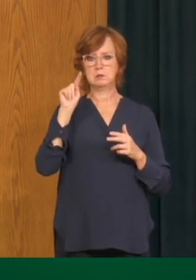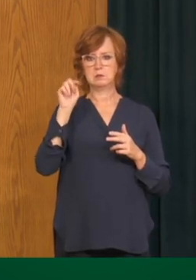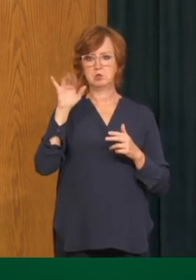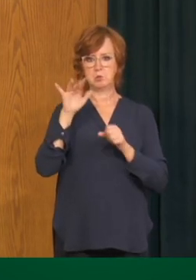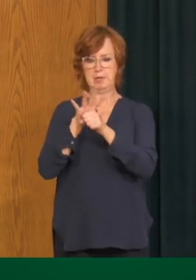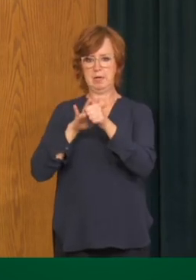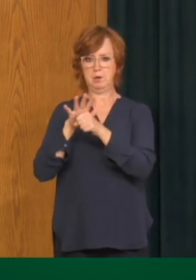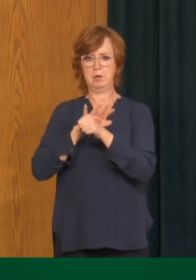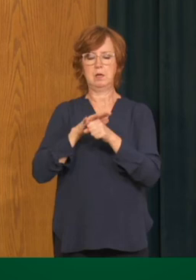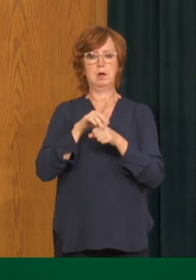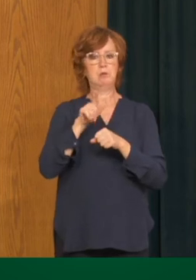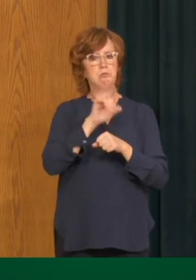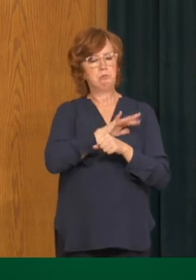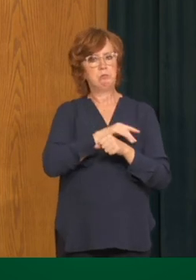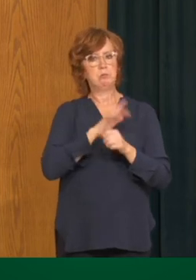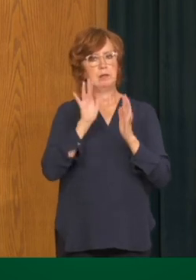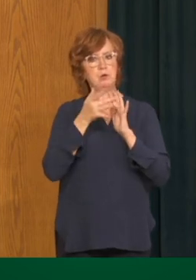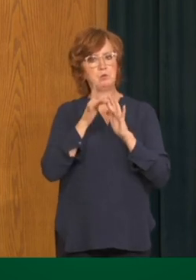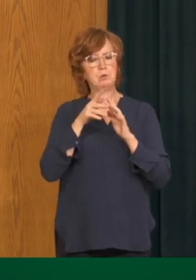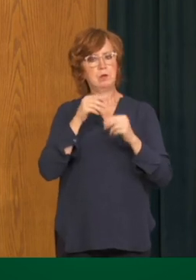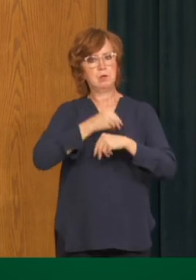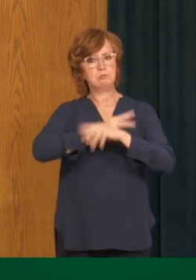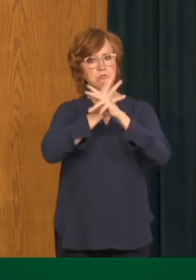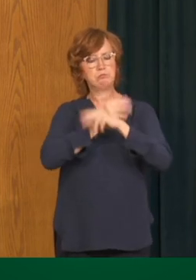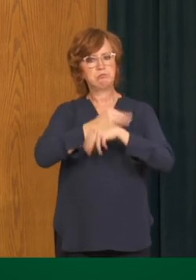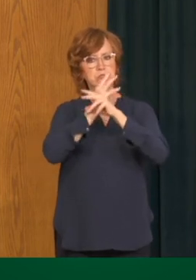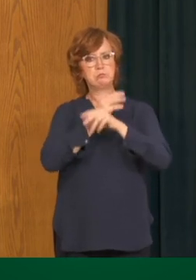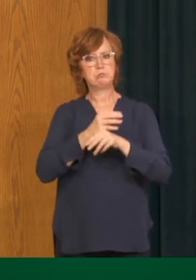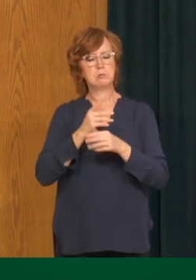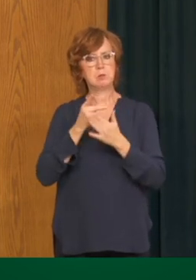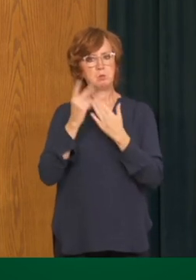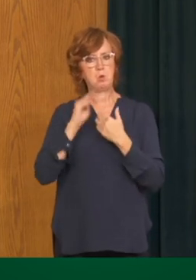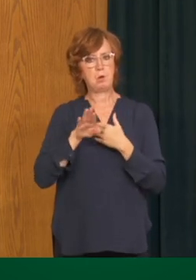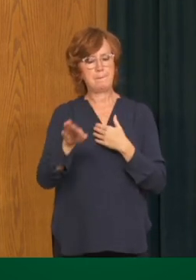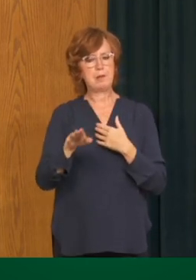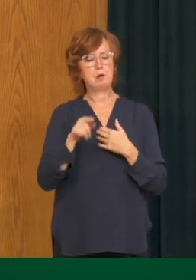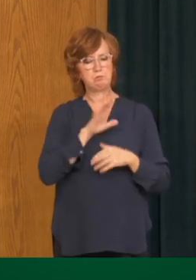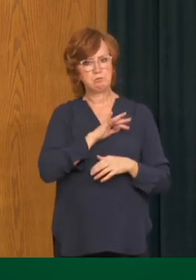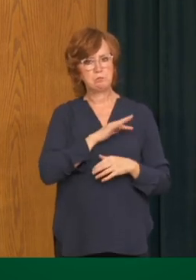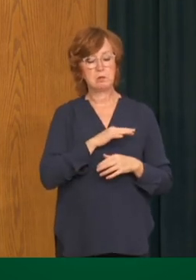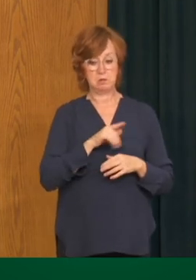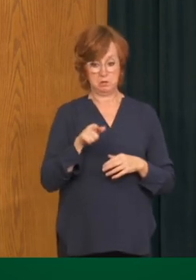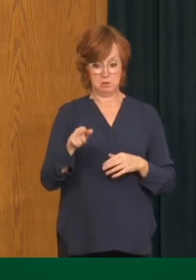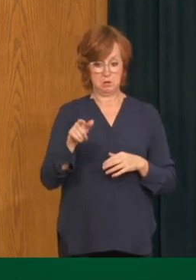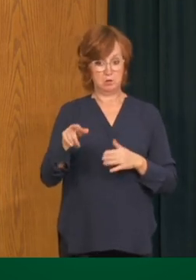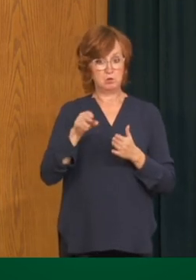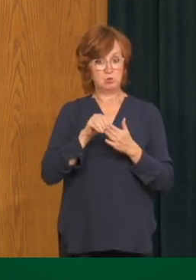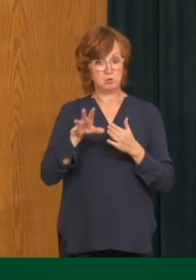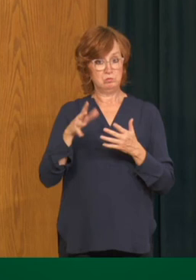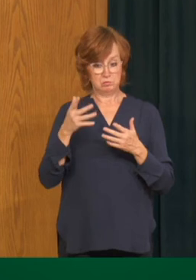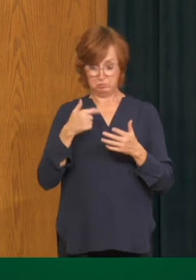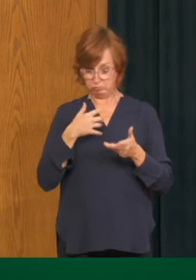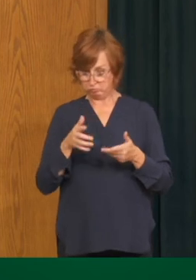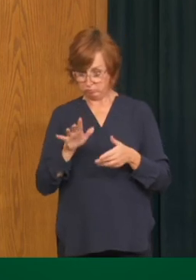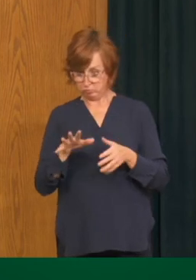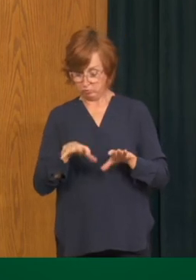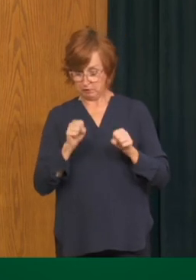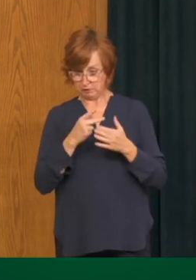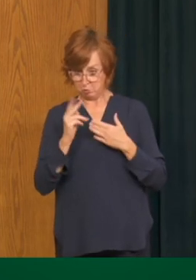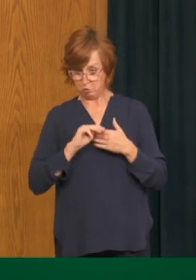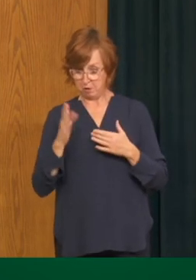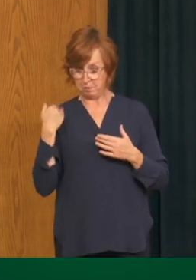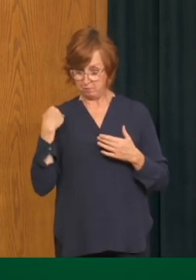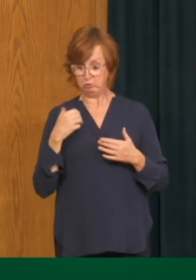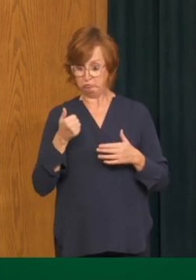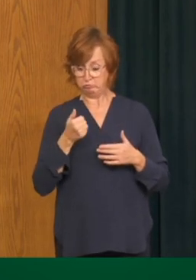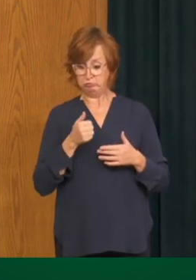learning, internet-based program that I think has worked for, and I've talked to students that have taken that program, and it's been very valuable,